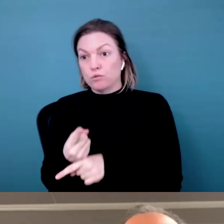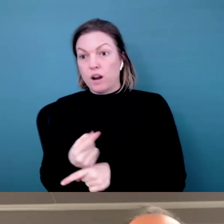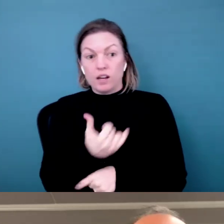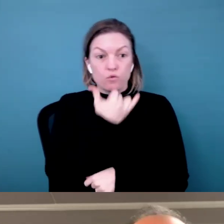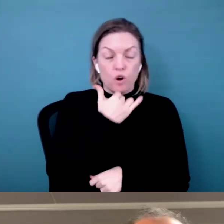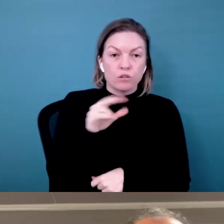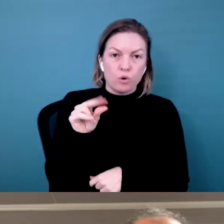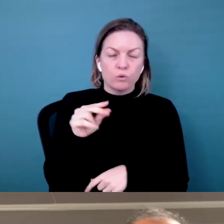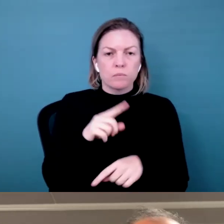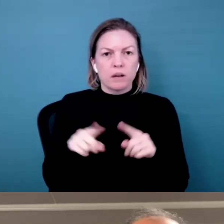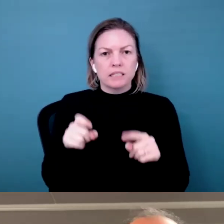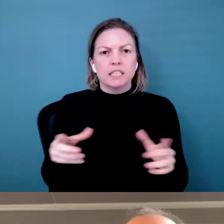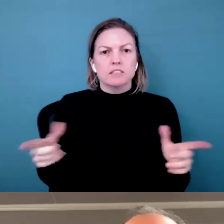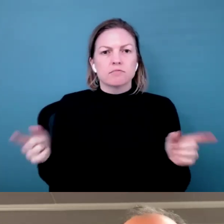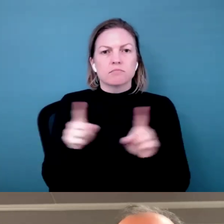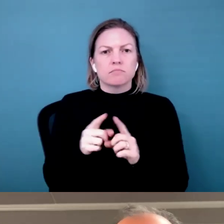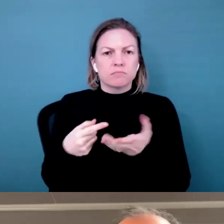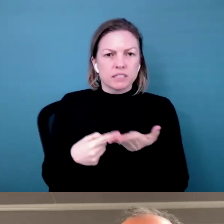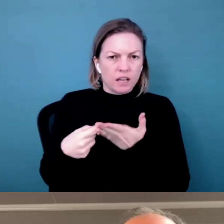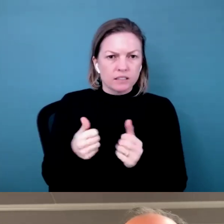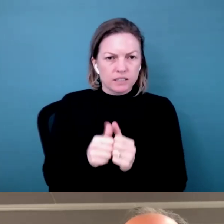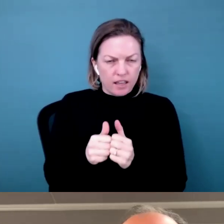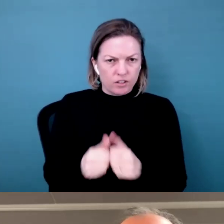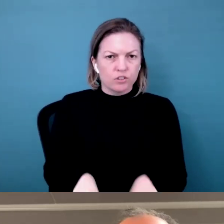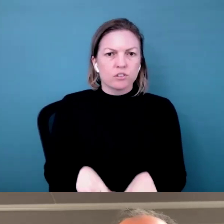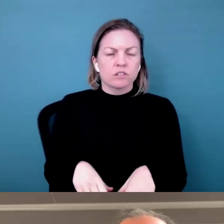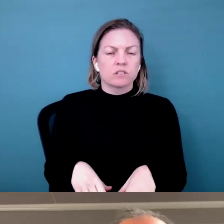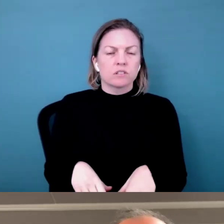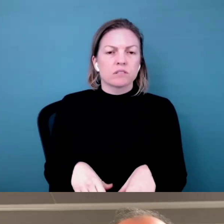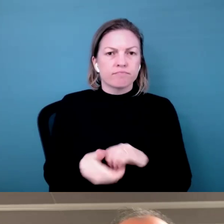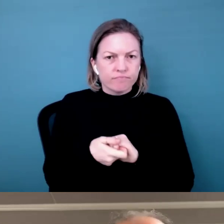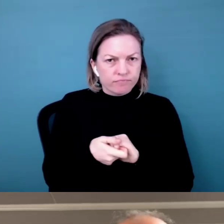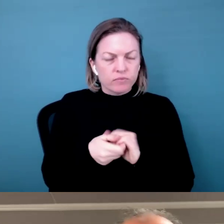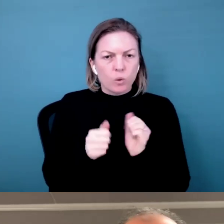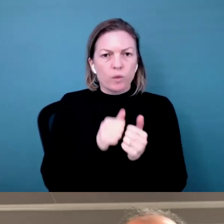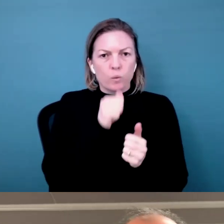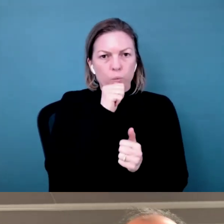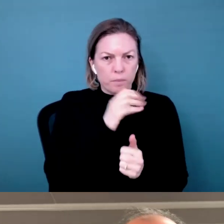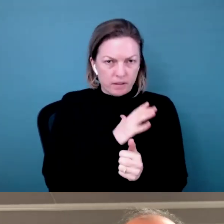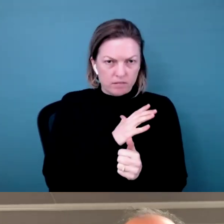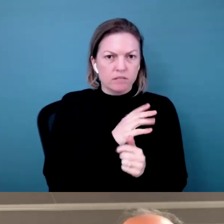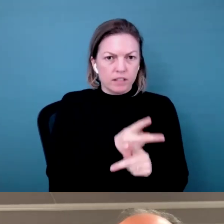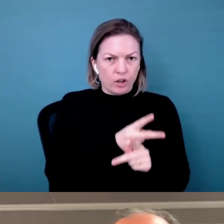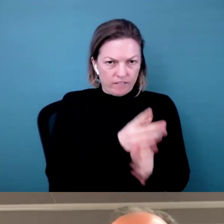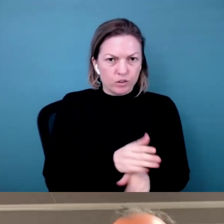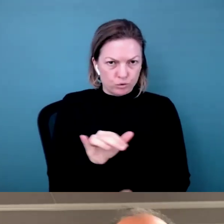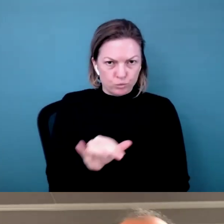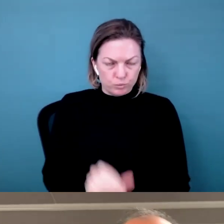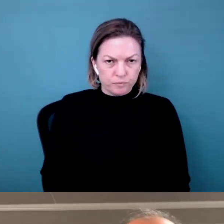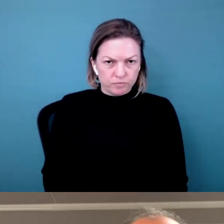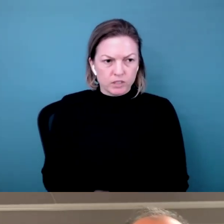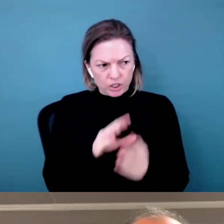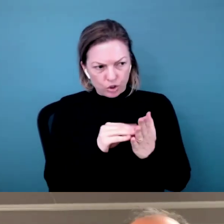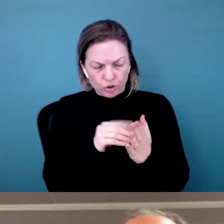need to collaborate and partnership with our female counterparts and learn from